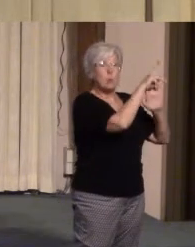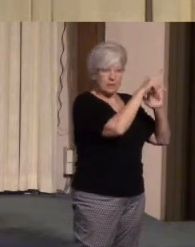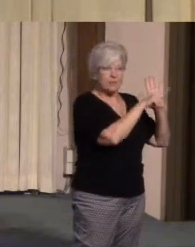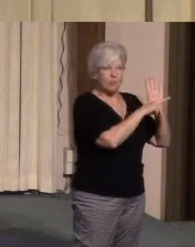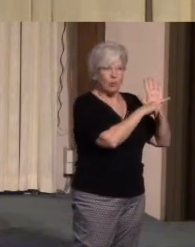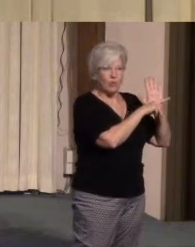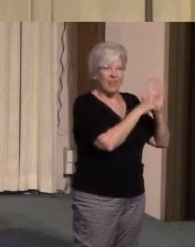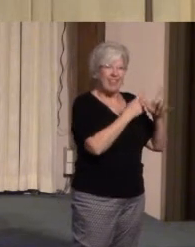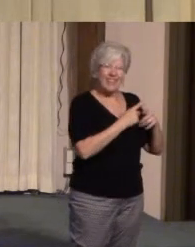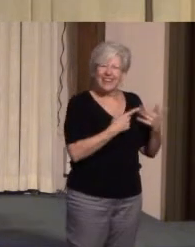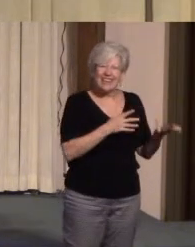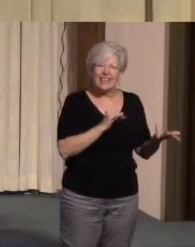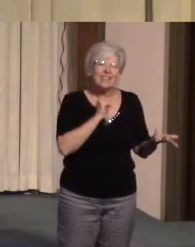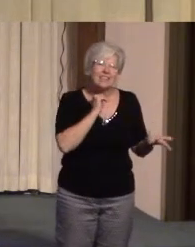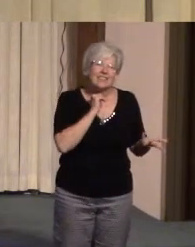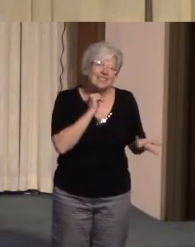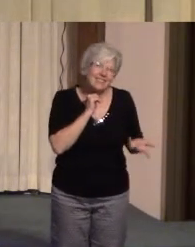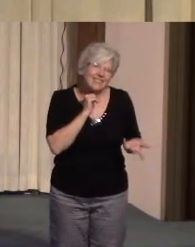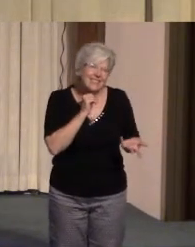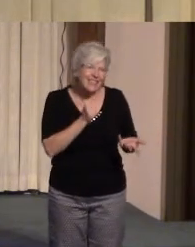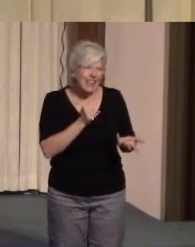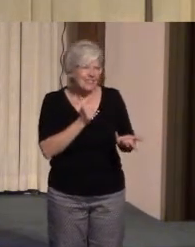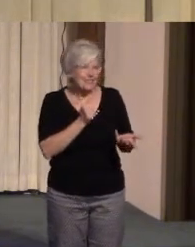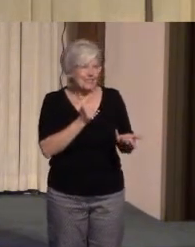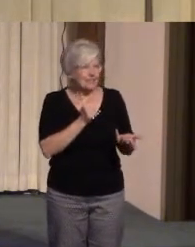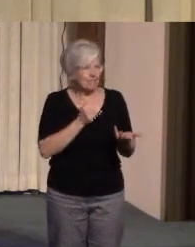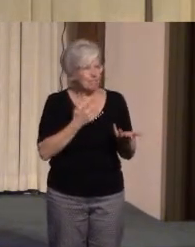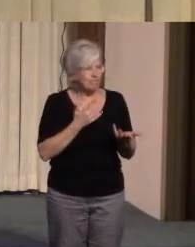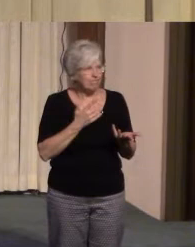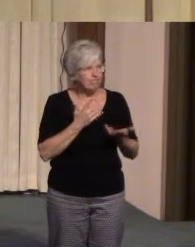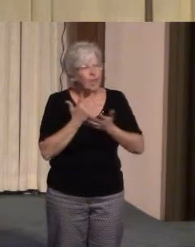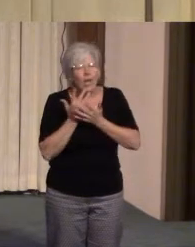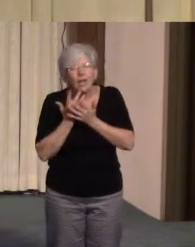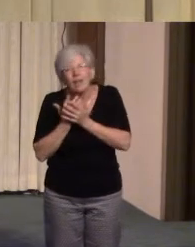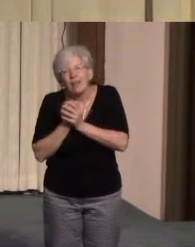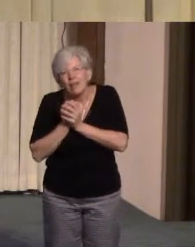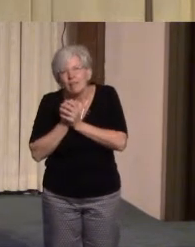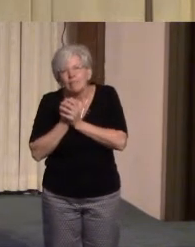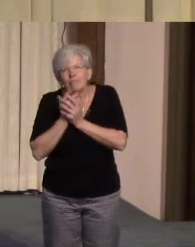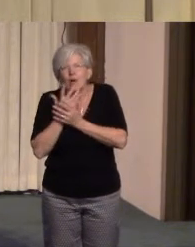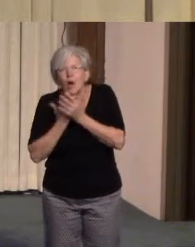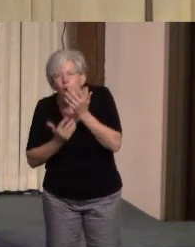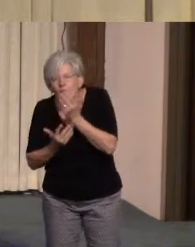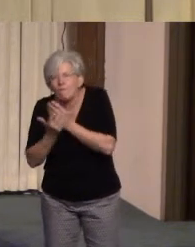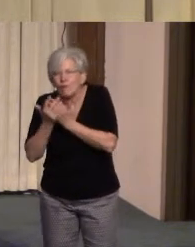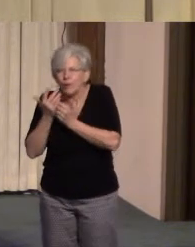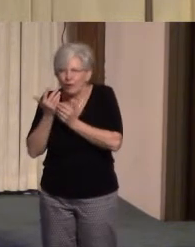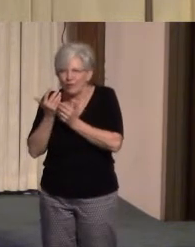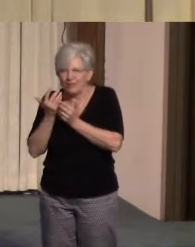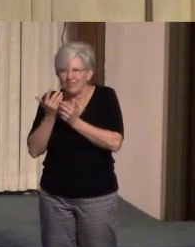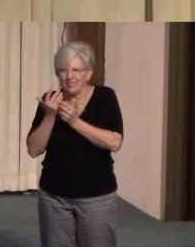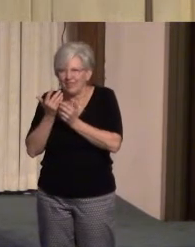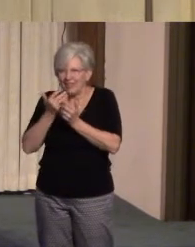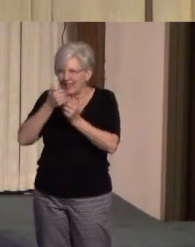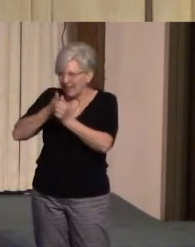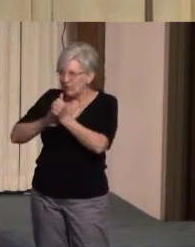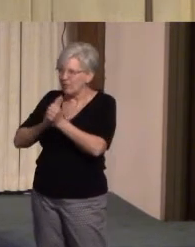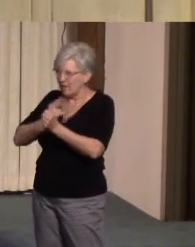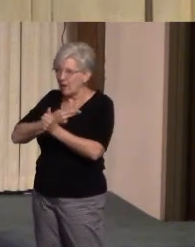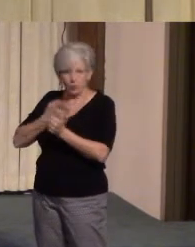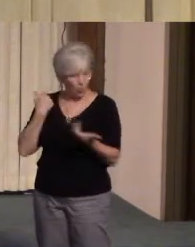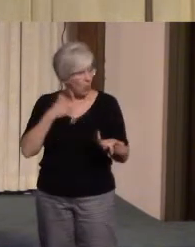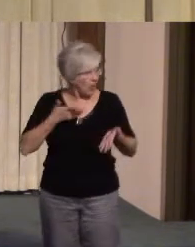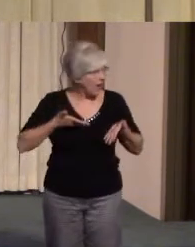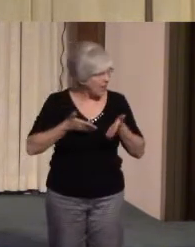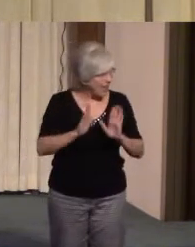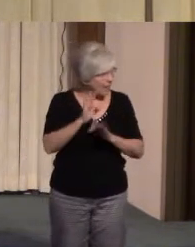it operates, it's not very comforting to us as little people here on this rock, okay? We're allowed to think of